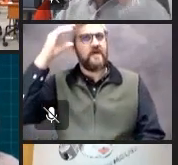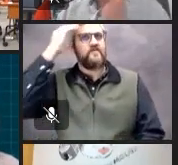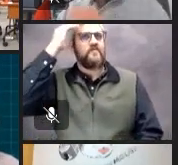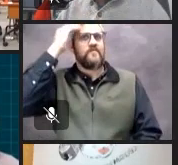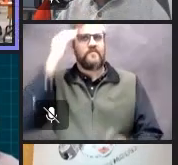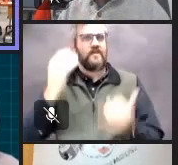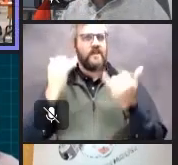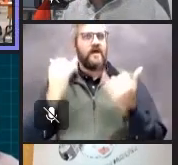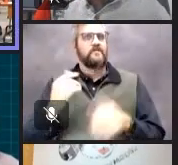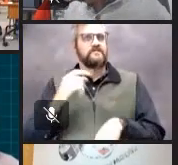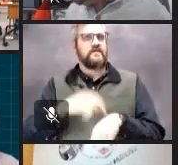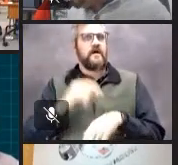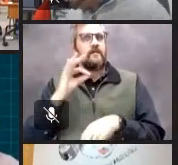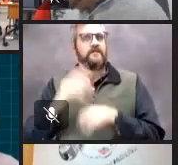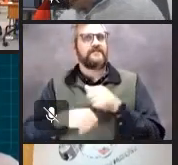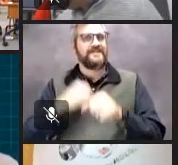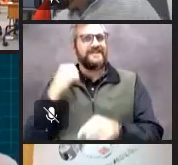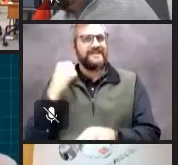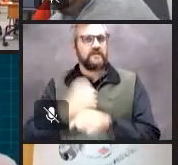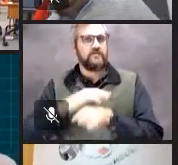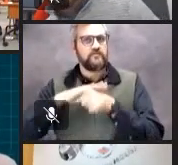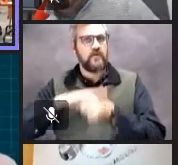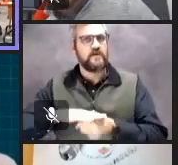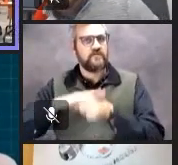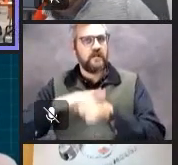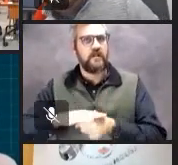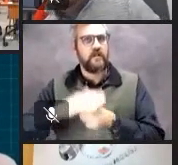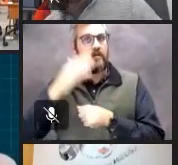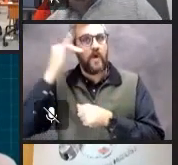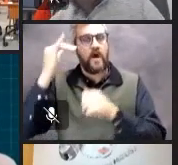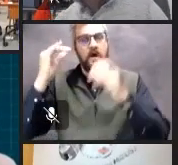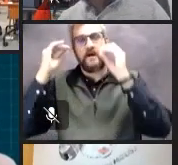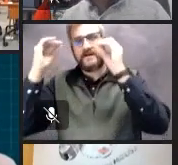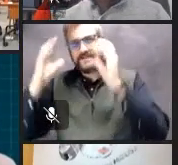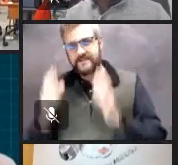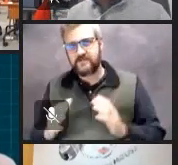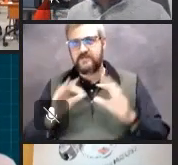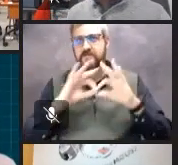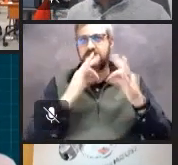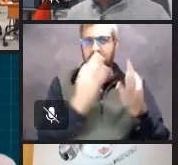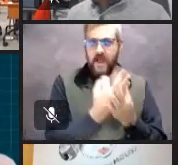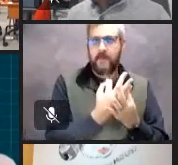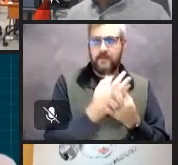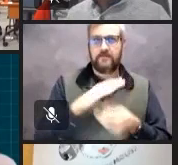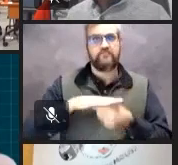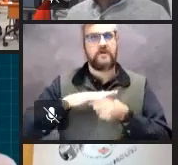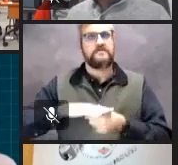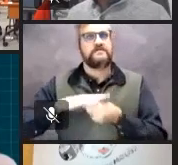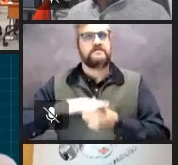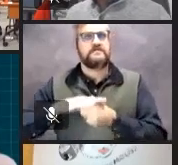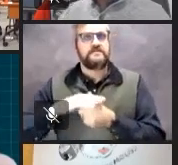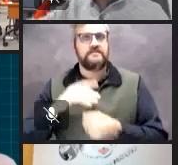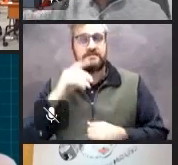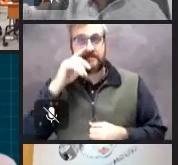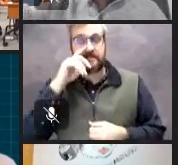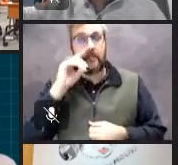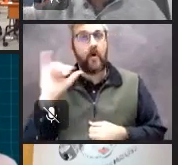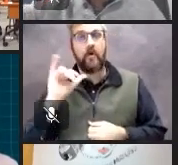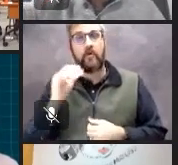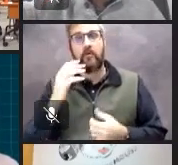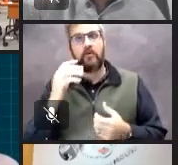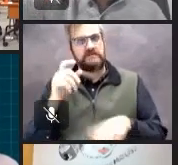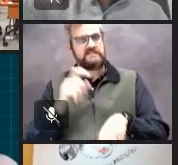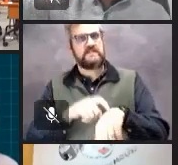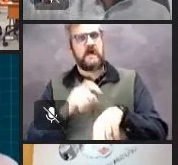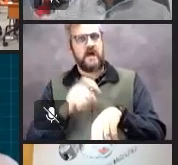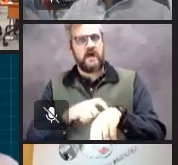time of year is stressful for educators and for families, and but it's also a time when you start